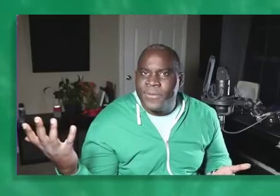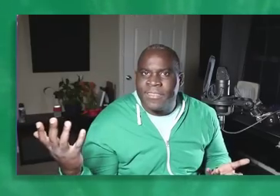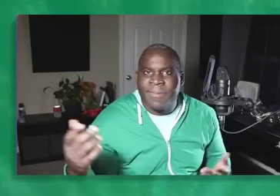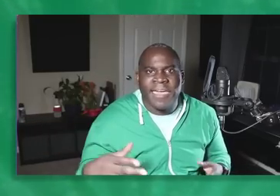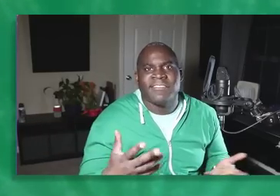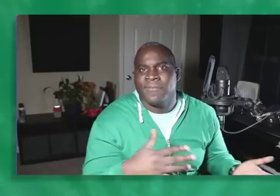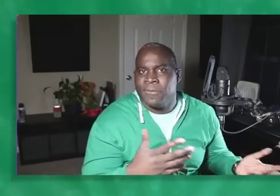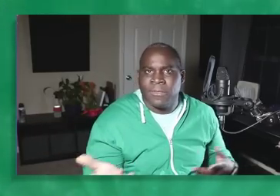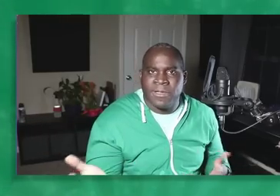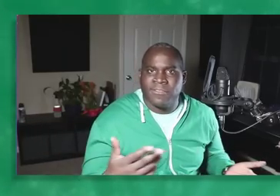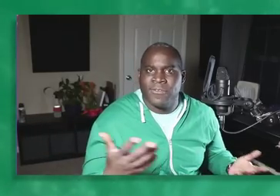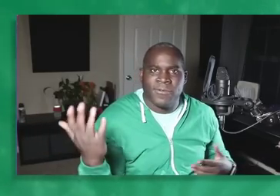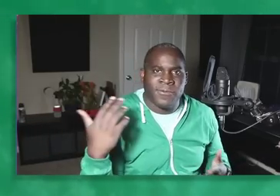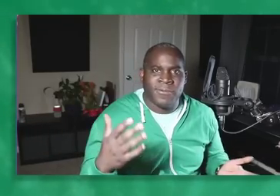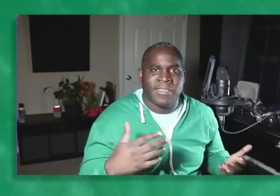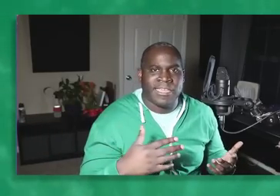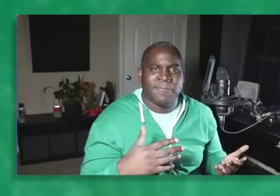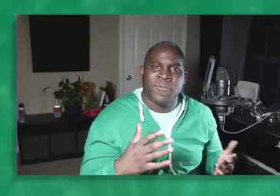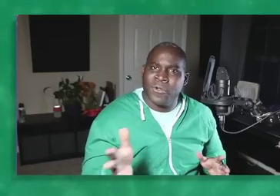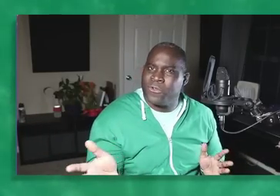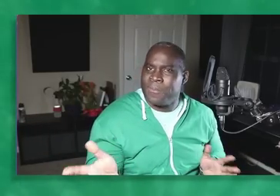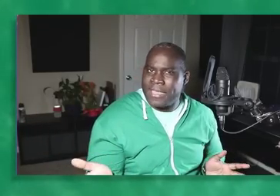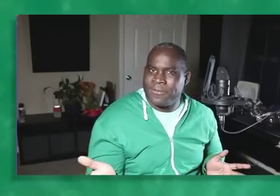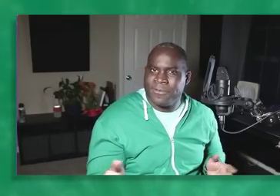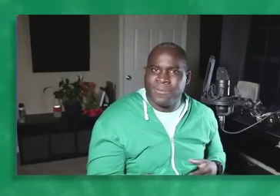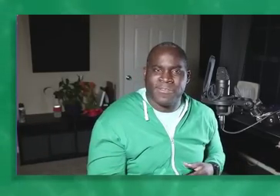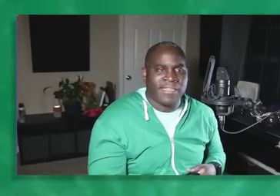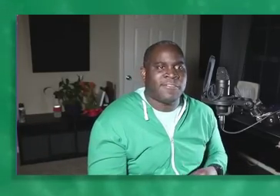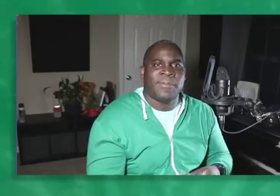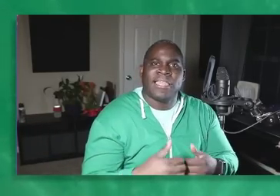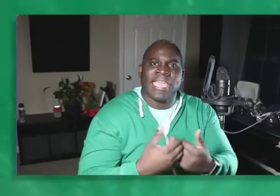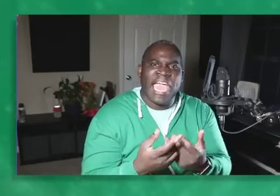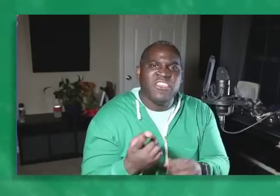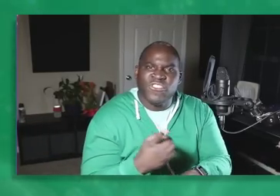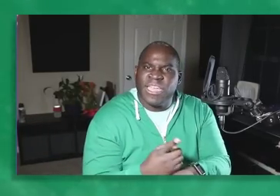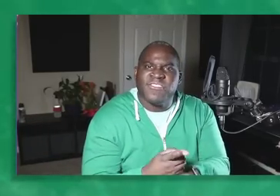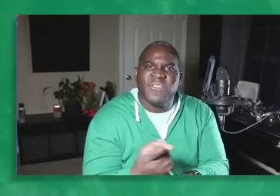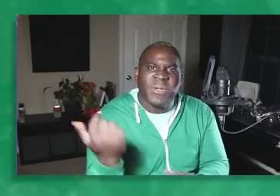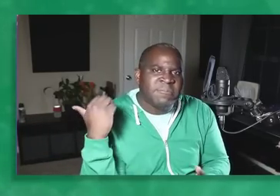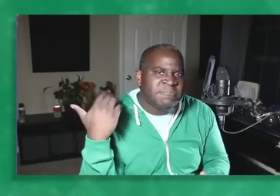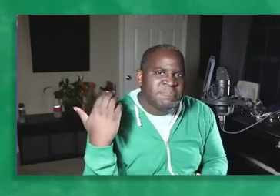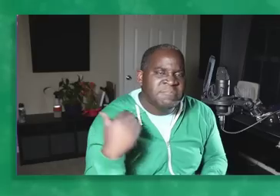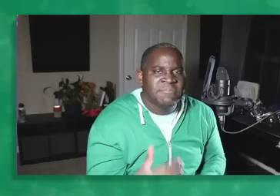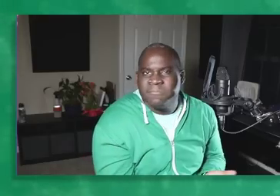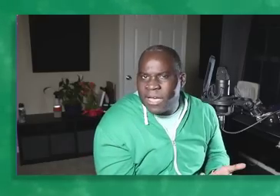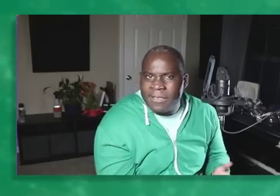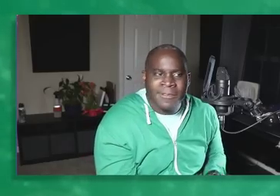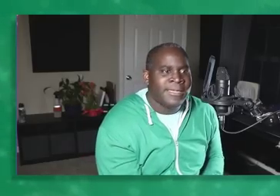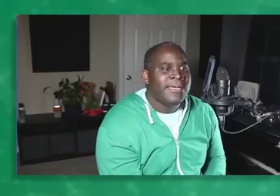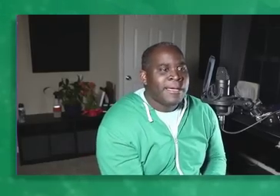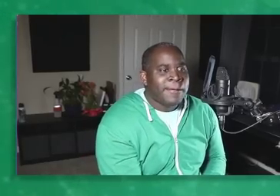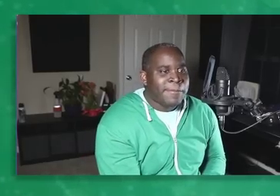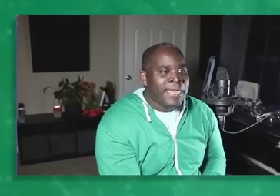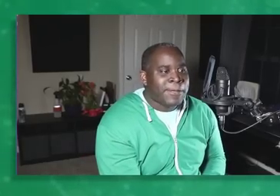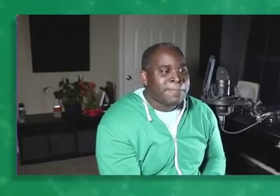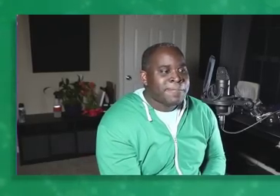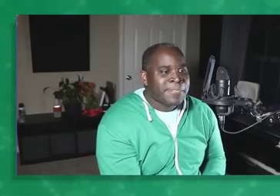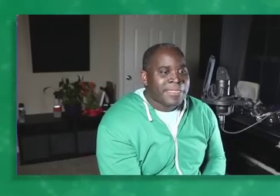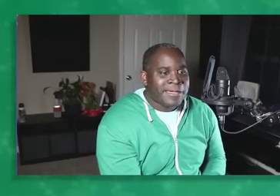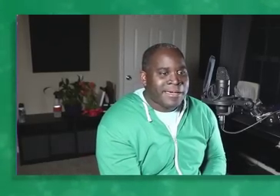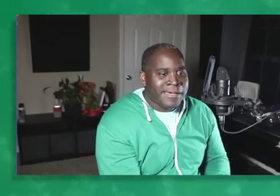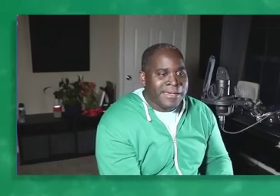How'd you do it in the past? If you really want to do like more grammatical sense, but like, how did you guys do it? Right.